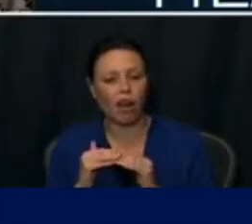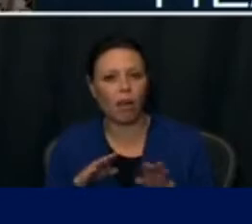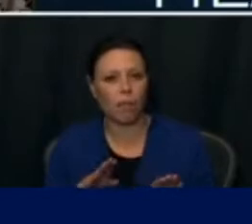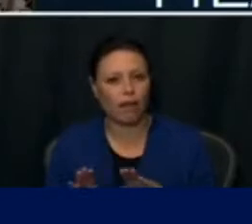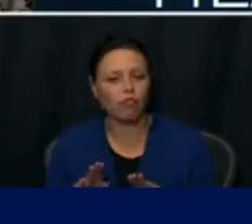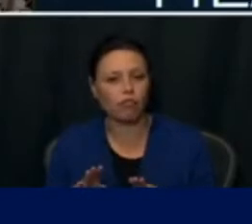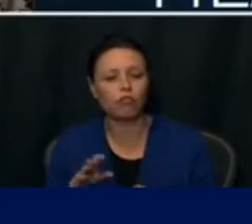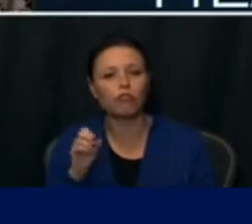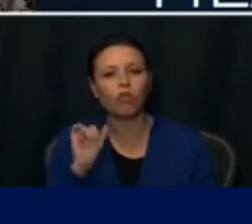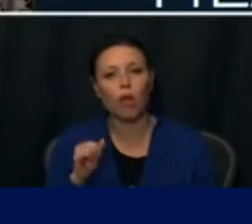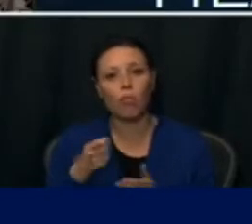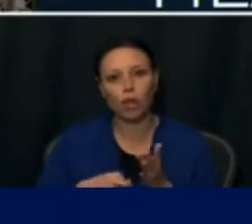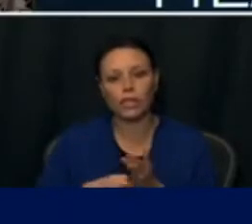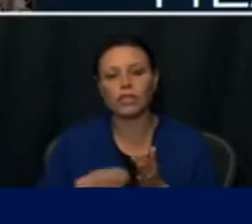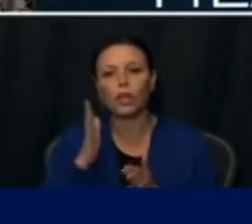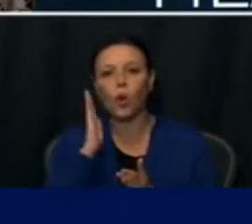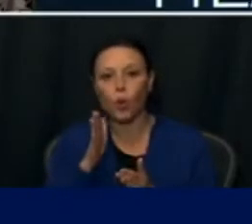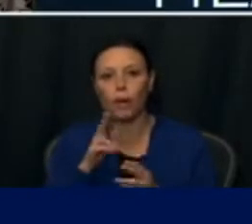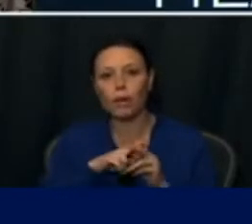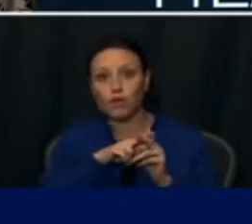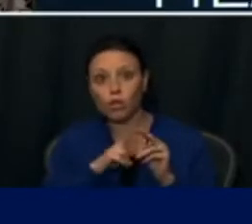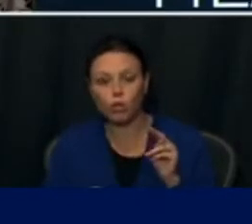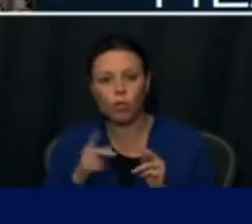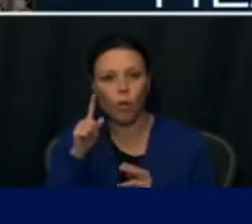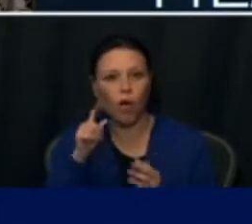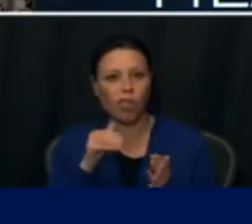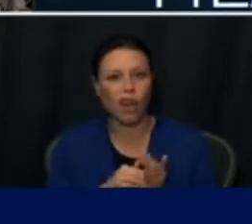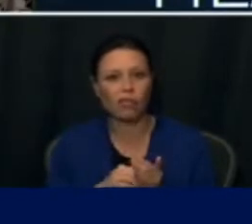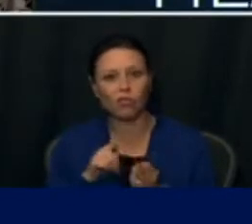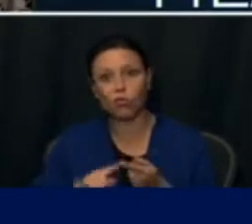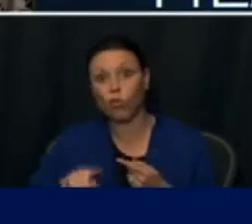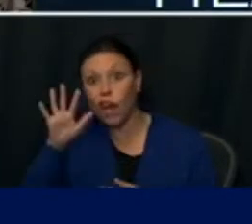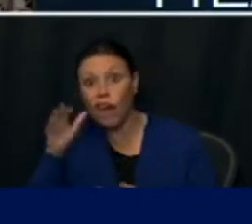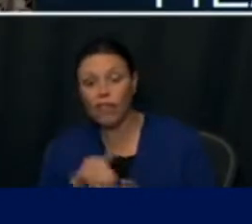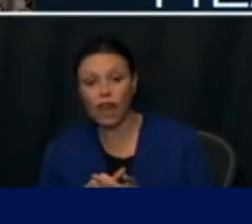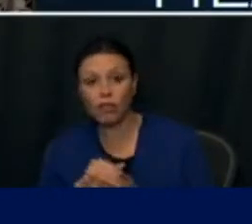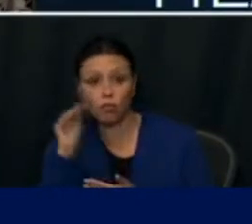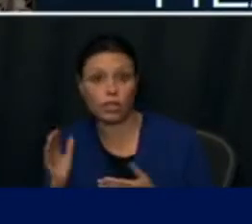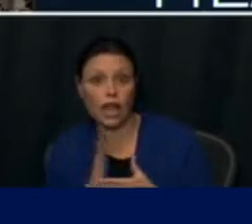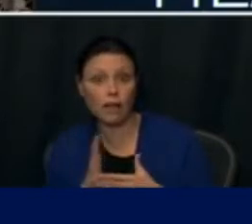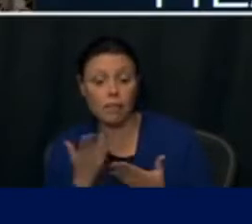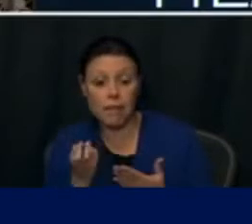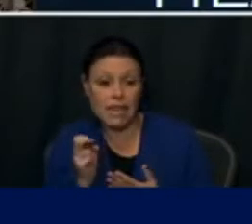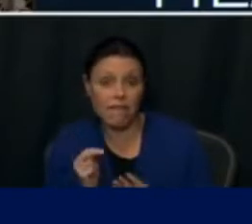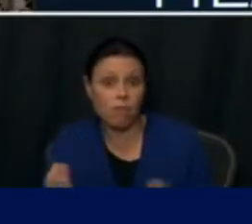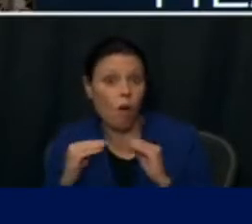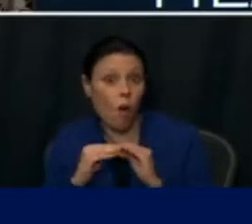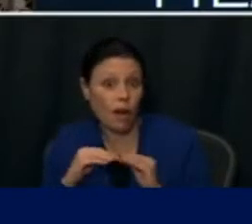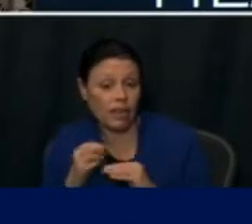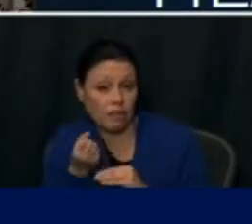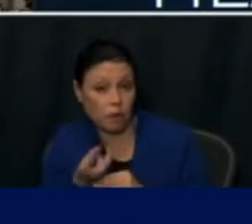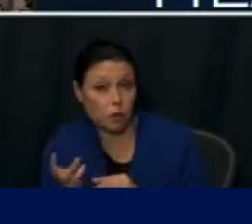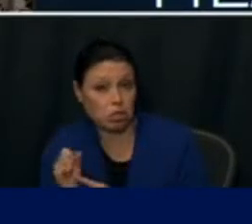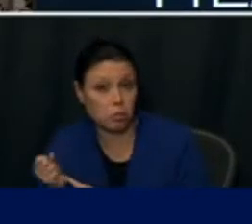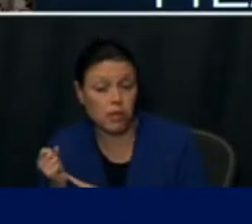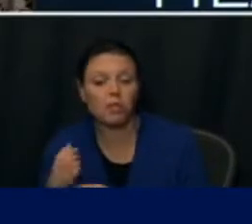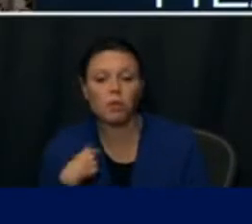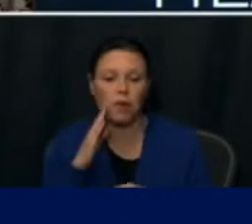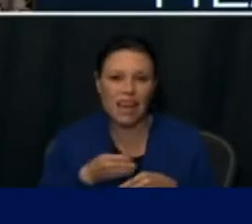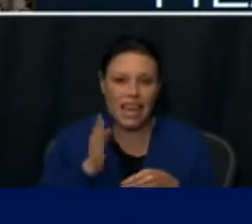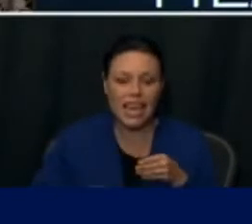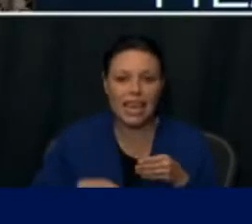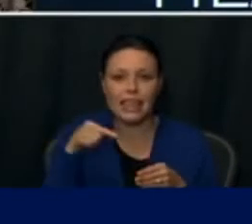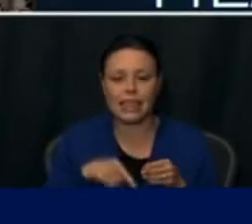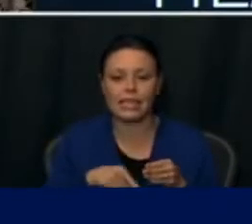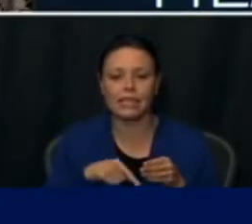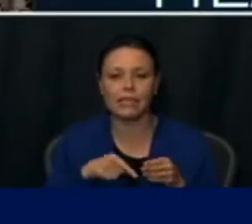prices are lifted by 1,000% to 5,000% in one or two cases even more than that and we're ending this we